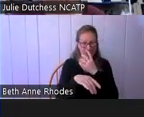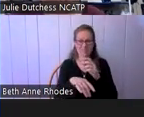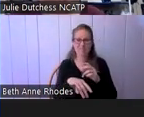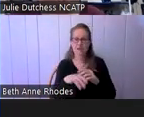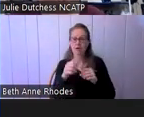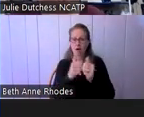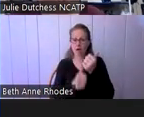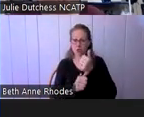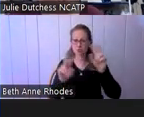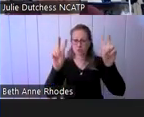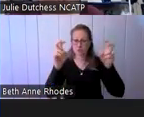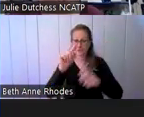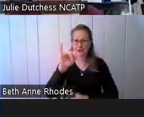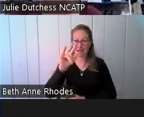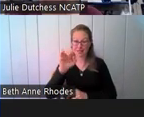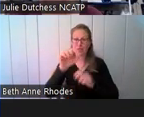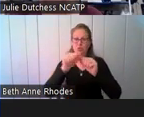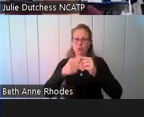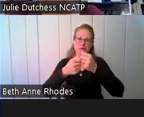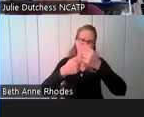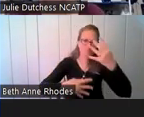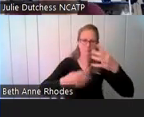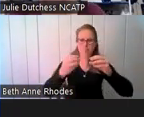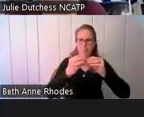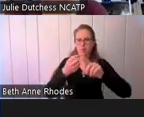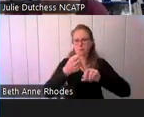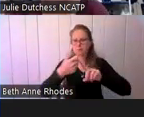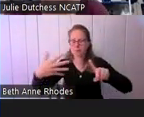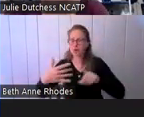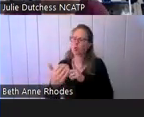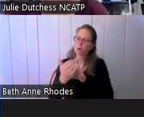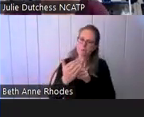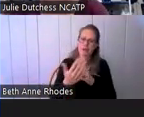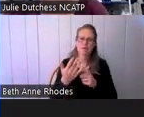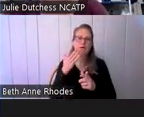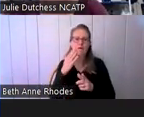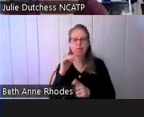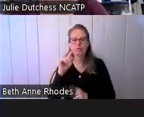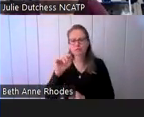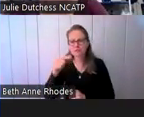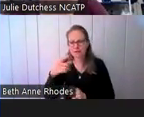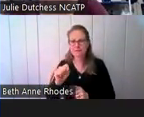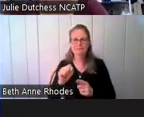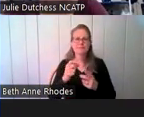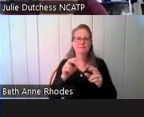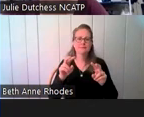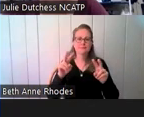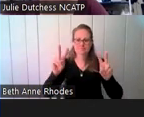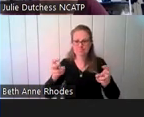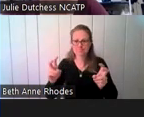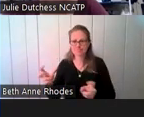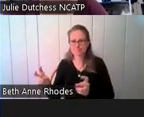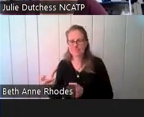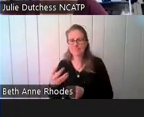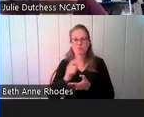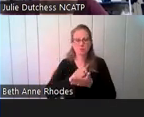Under the task title, you'll be able to add more details like reminders, color tags, subtasks, notes,